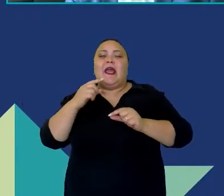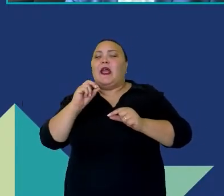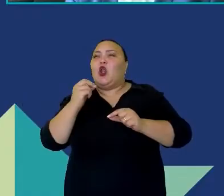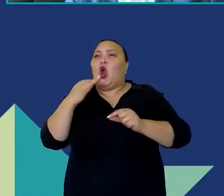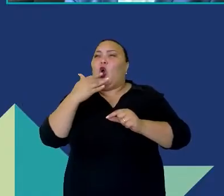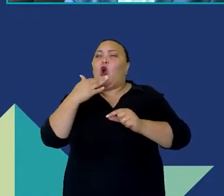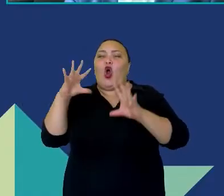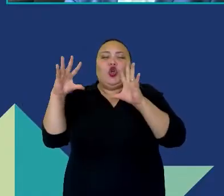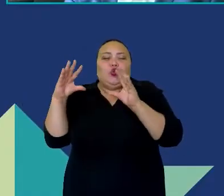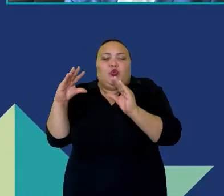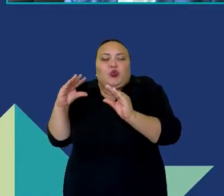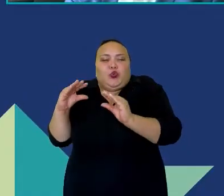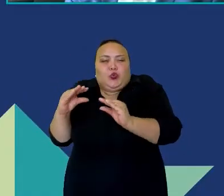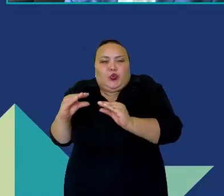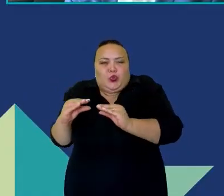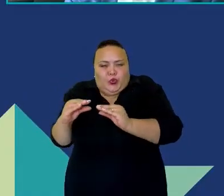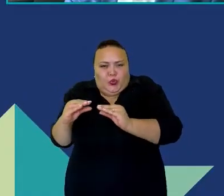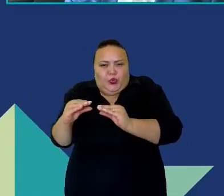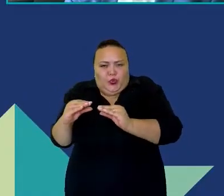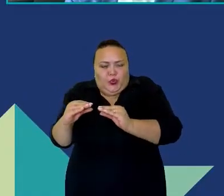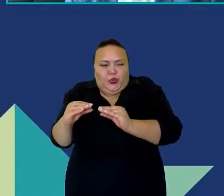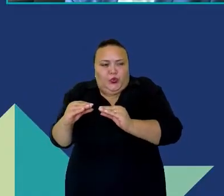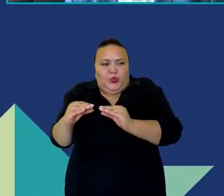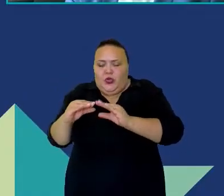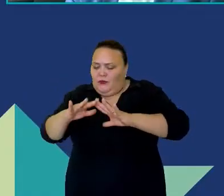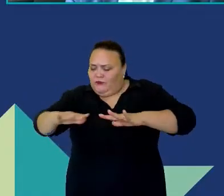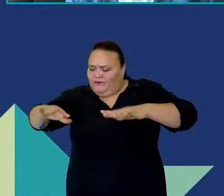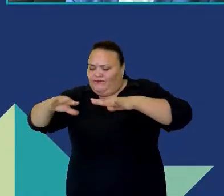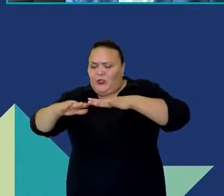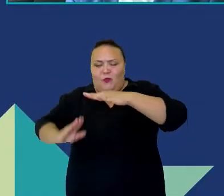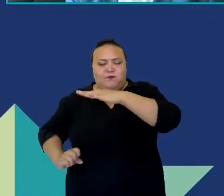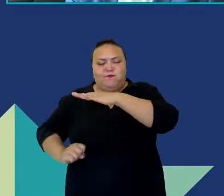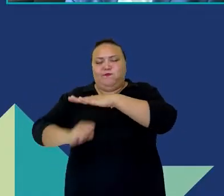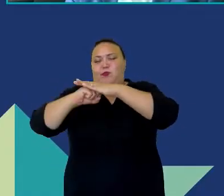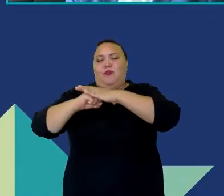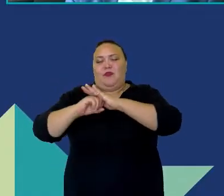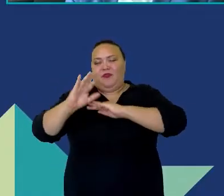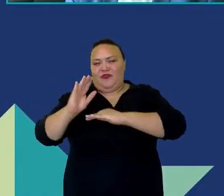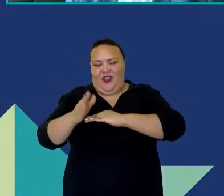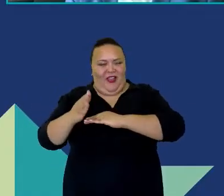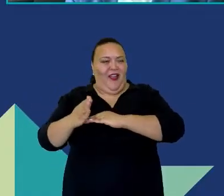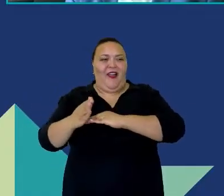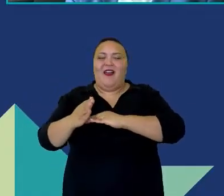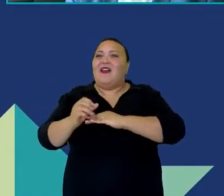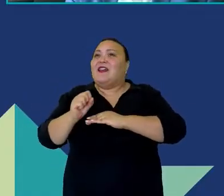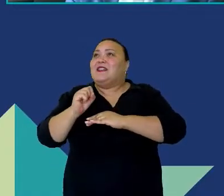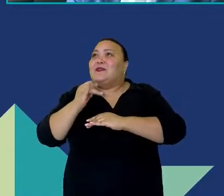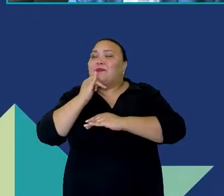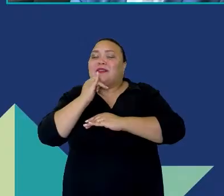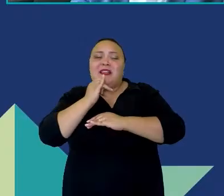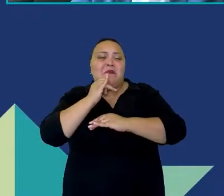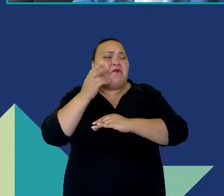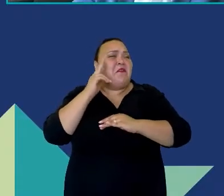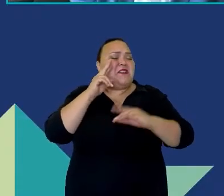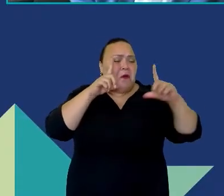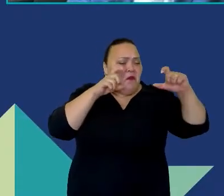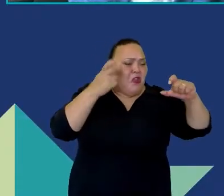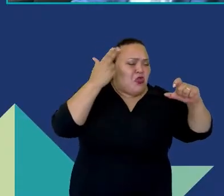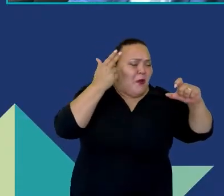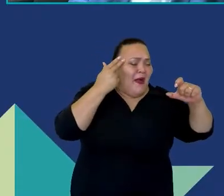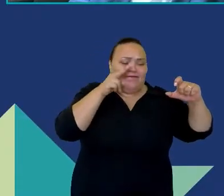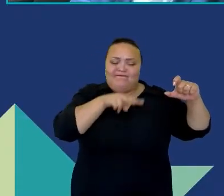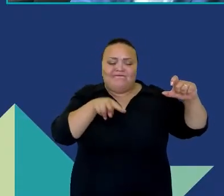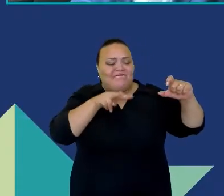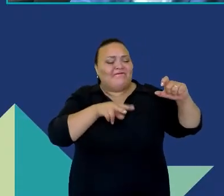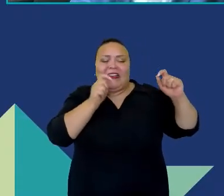wet, which you wouldn't know if you were here. I'm just using a regular drone footage. The same thing